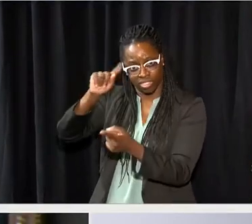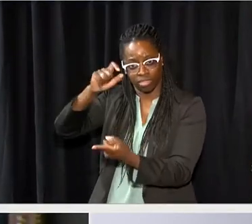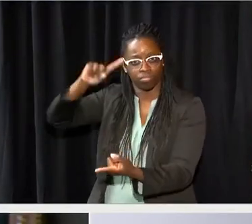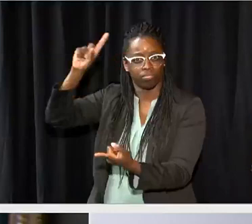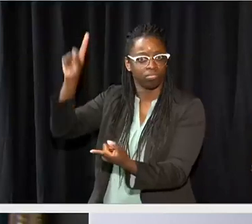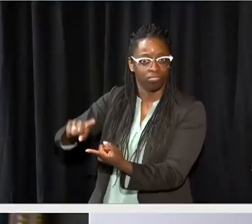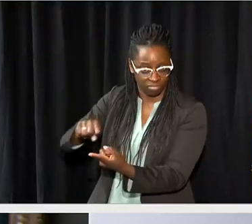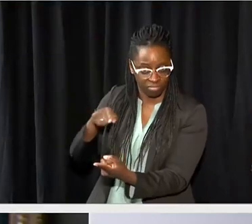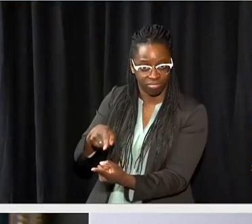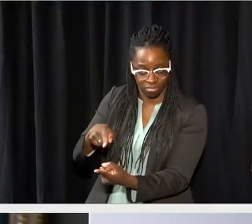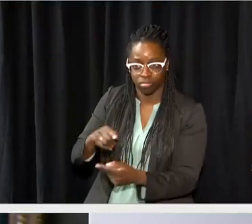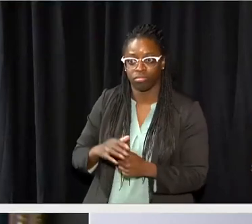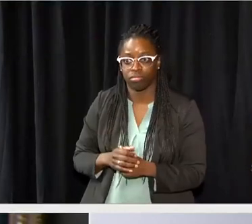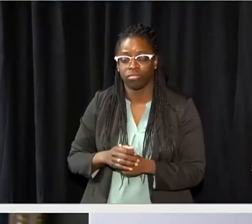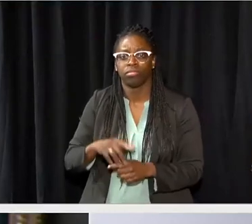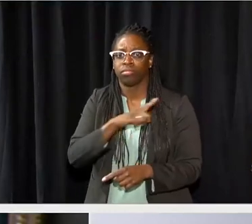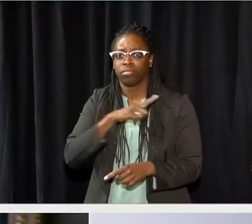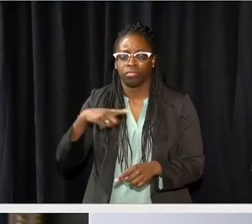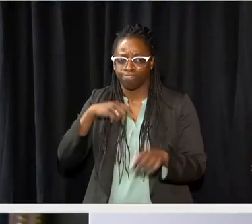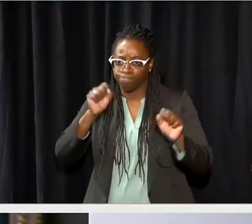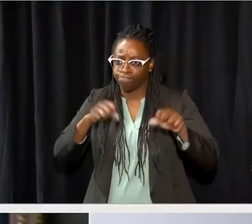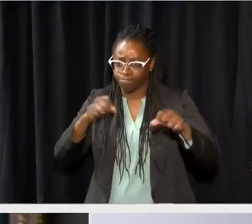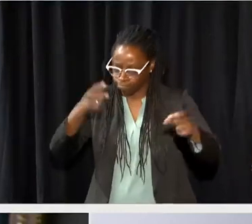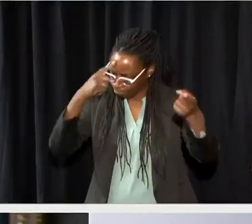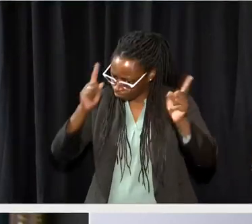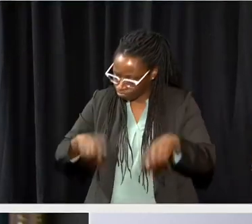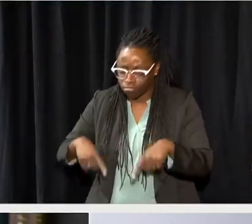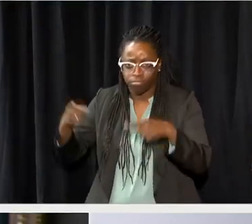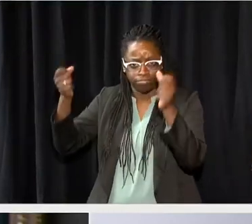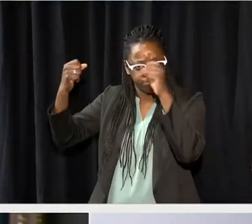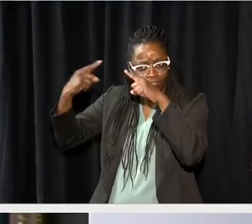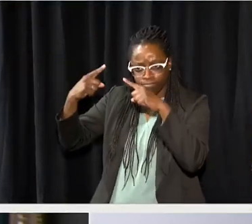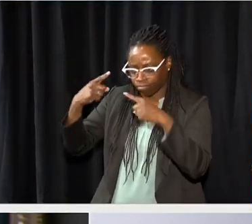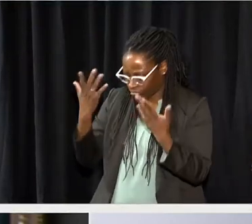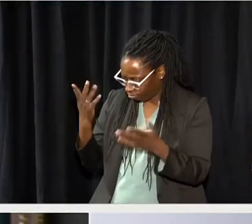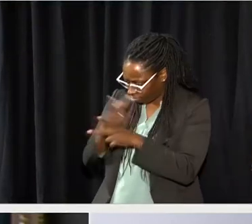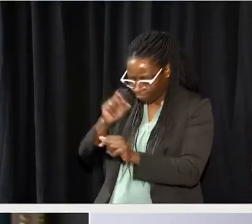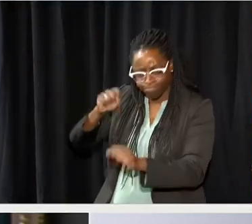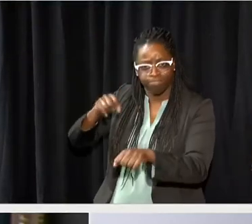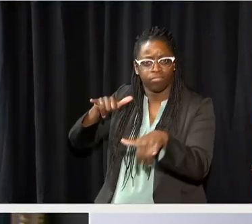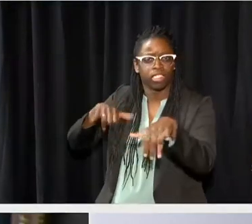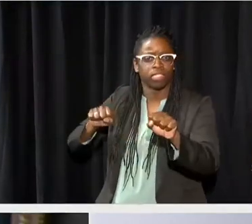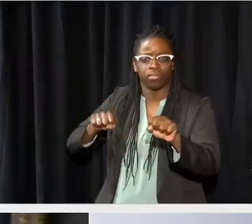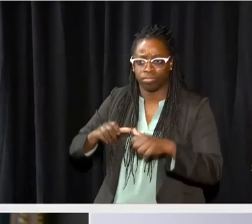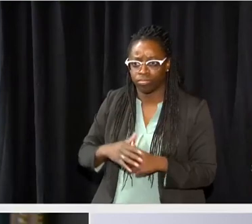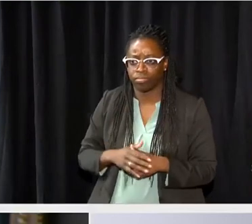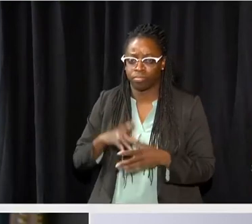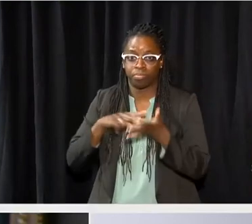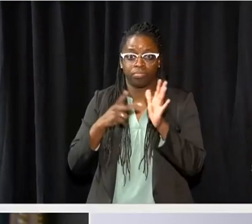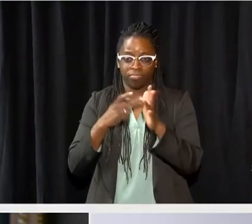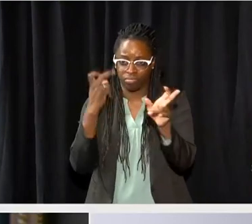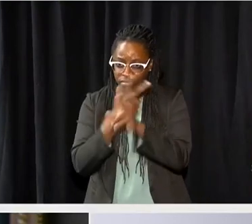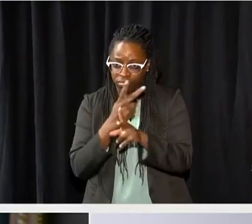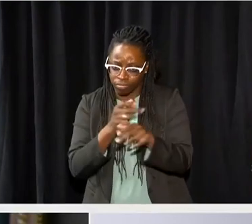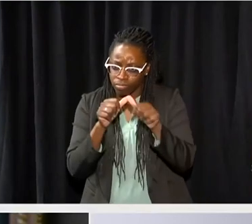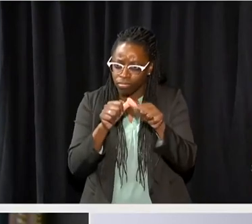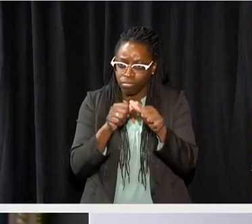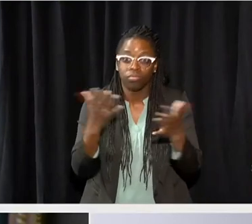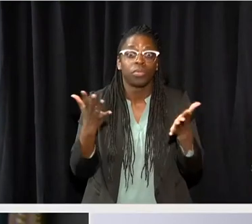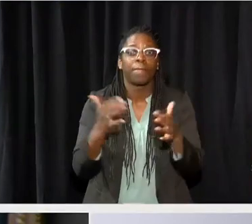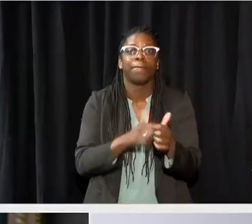The legislature shared that goal. We worked together. We kept at it. And we passed